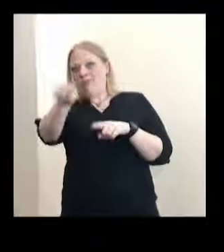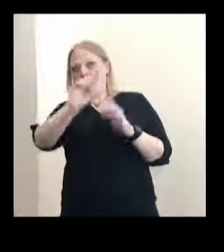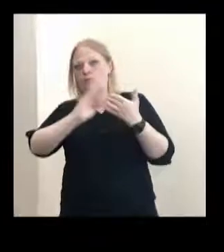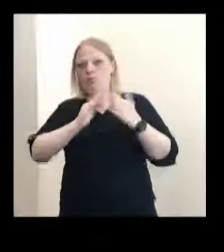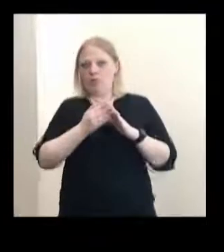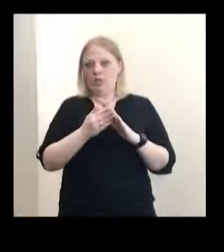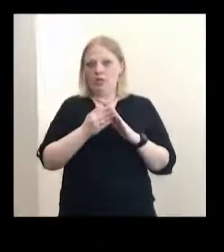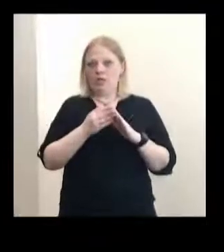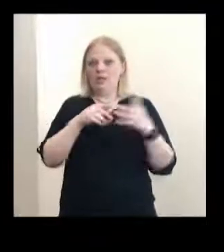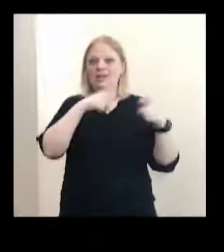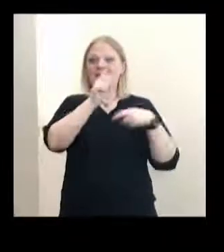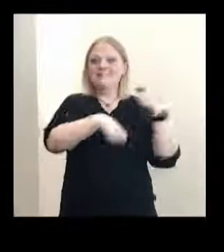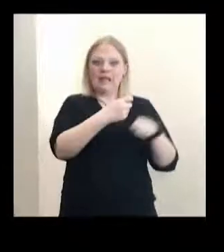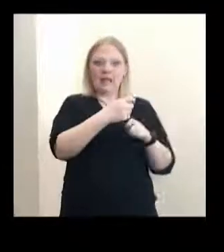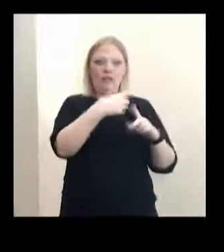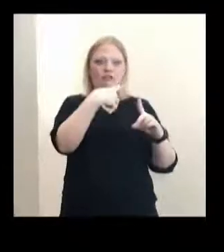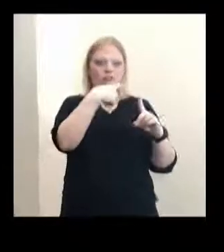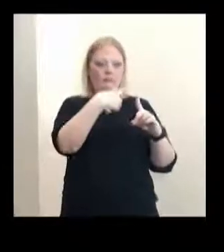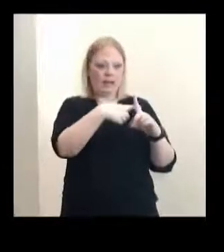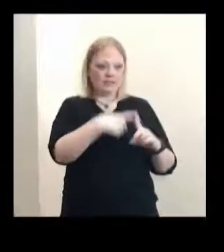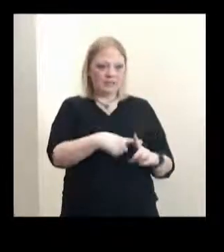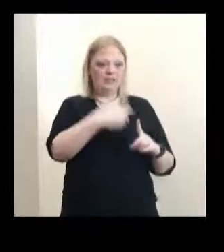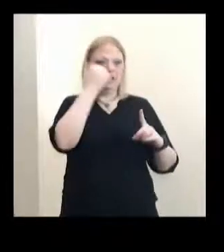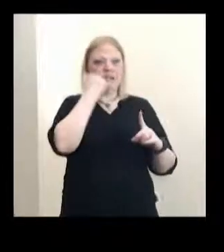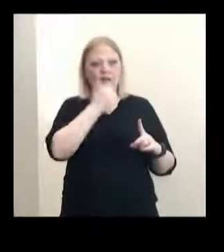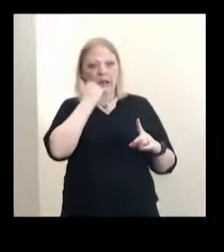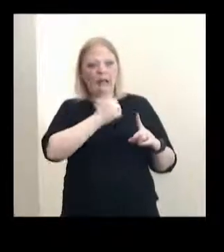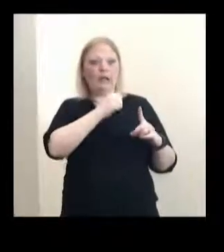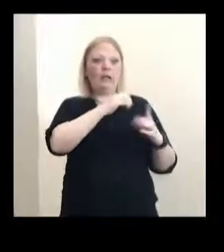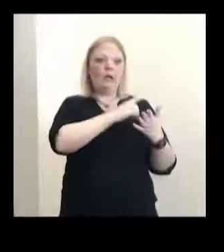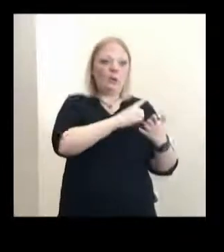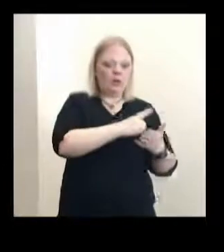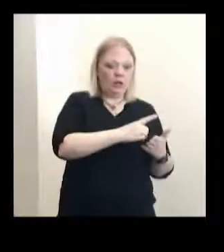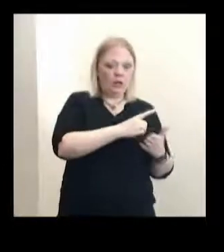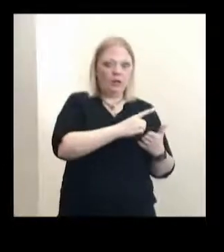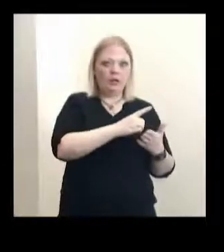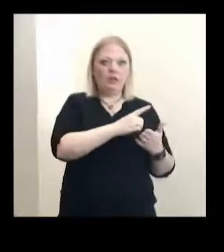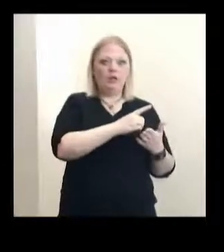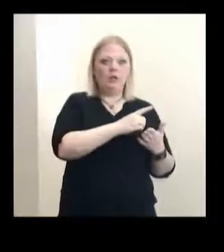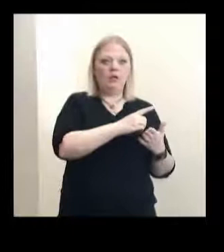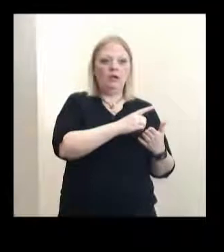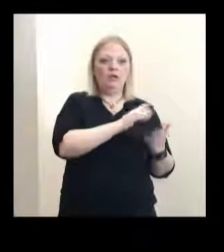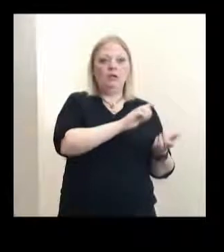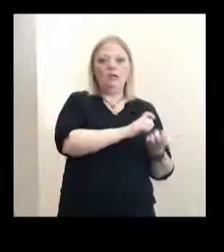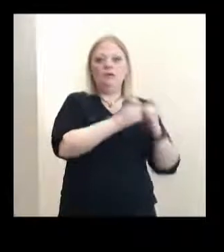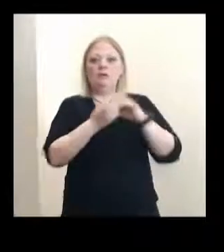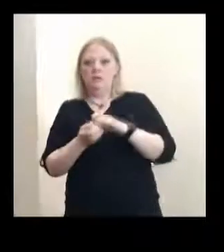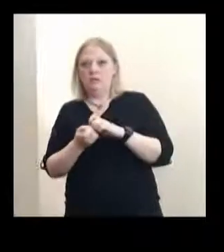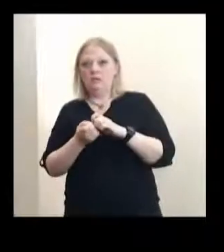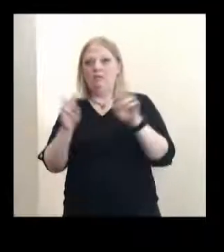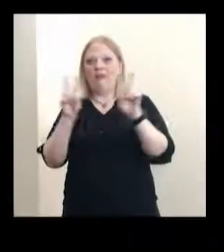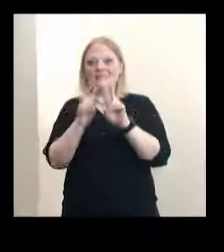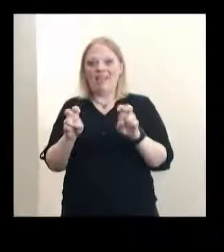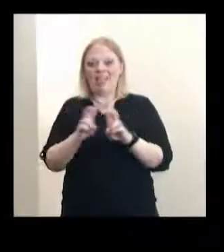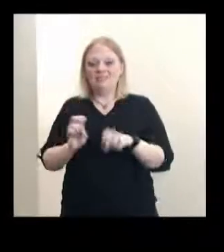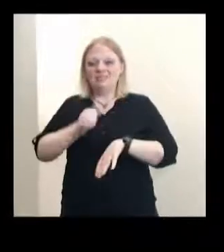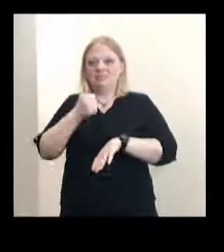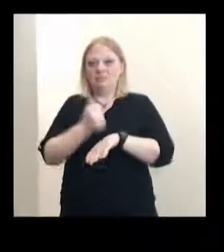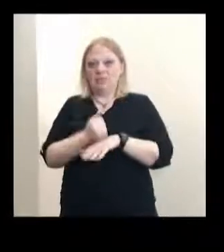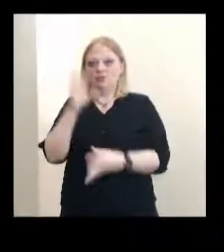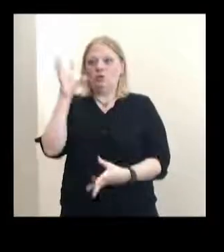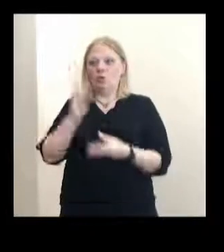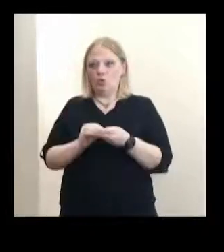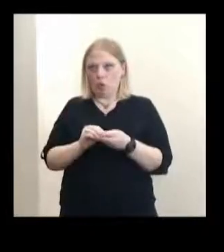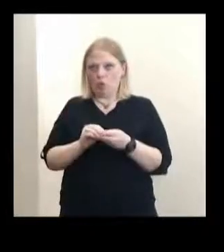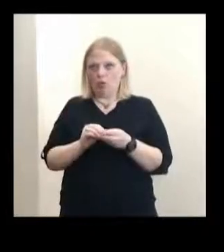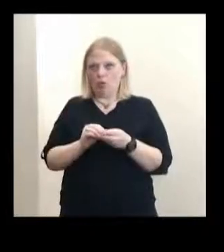a positivity rate on a daily or a weekly basis, we're going to be doing it on an analysis based on total new cases in the past 7 days